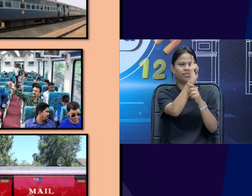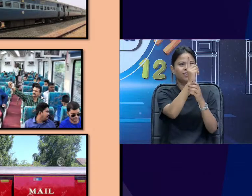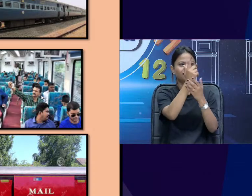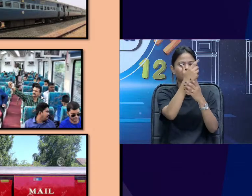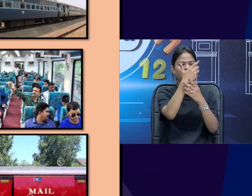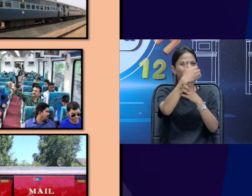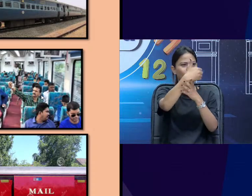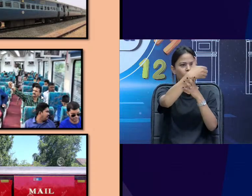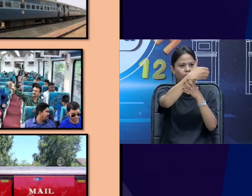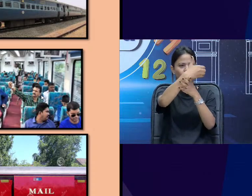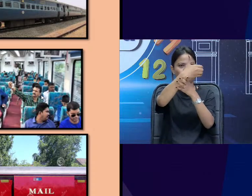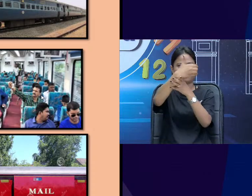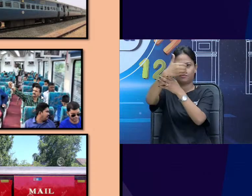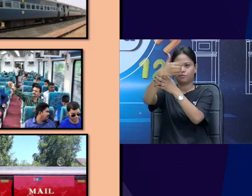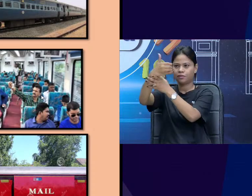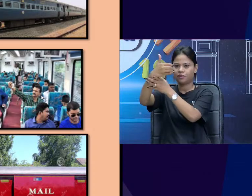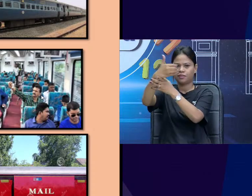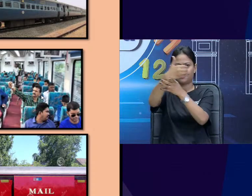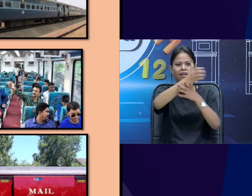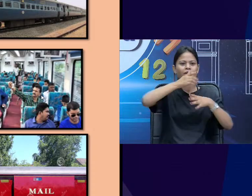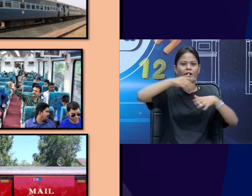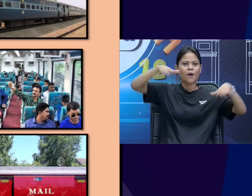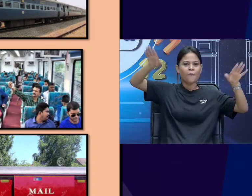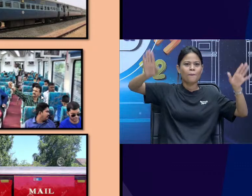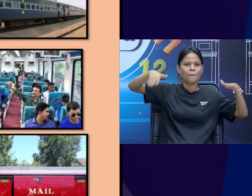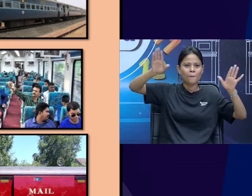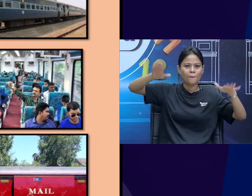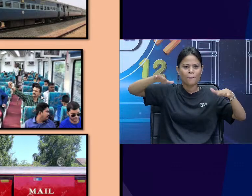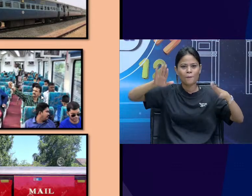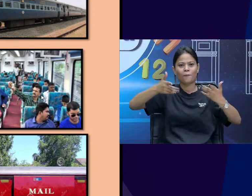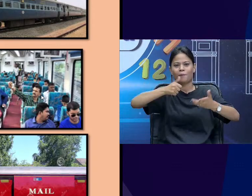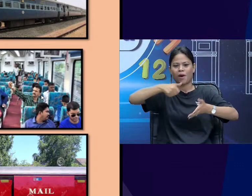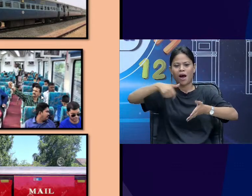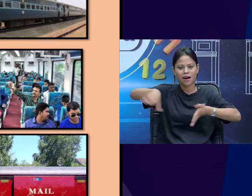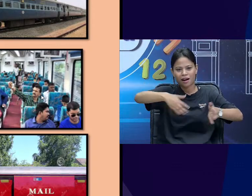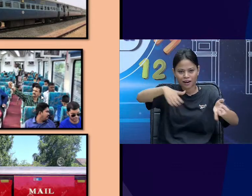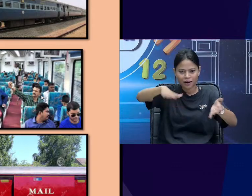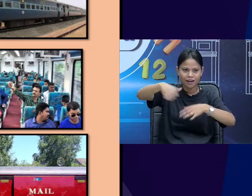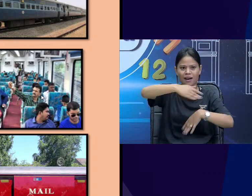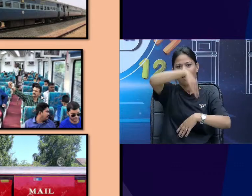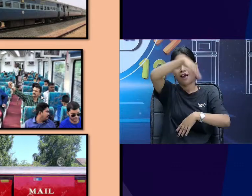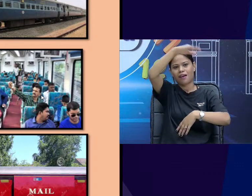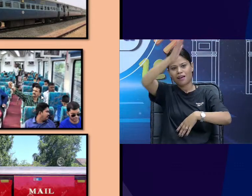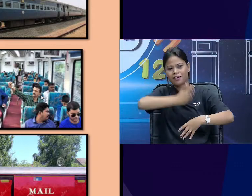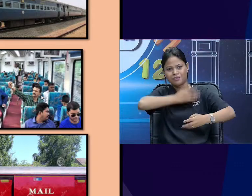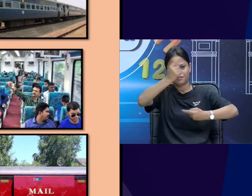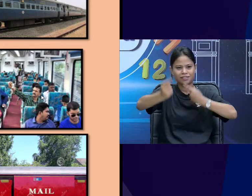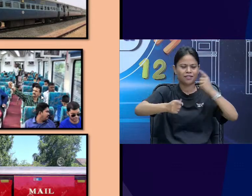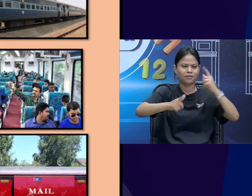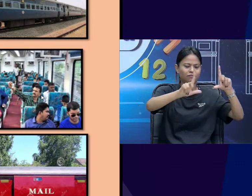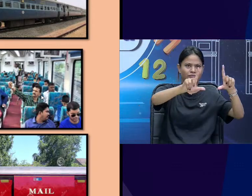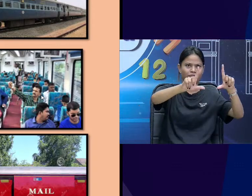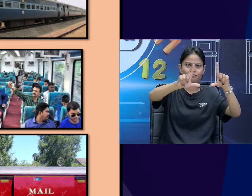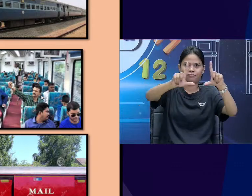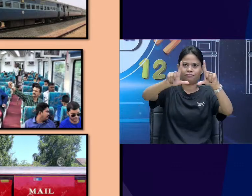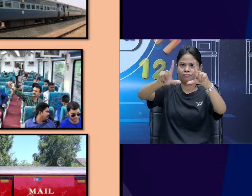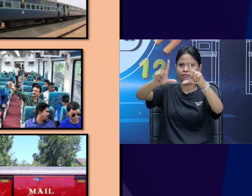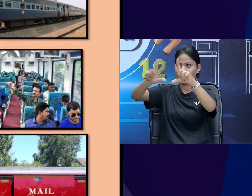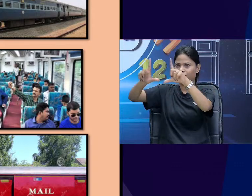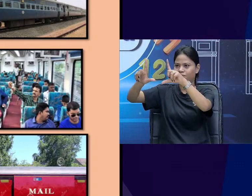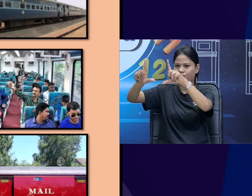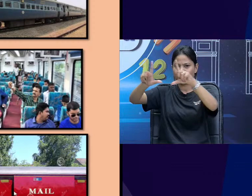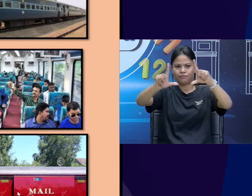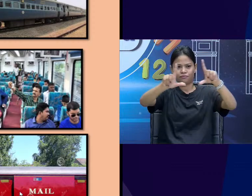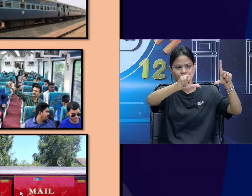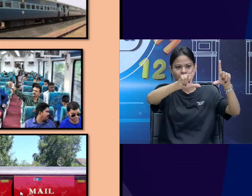scenery or a beautiful bird or a beautiful lake, then we take a picture. Then what does the goods